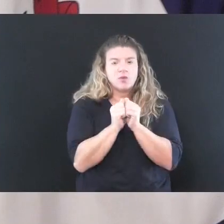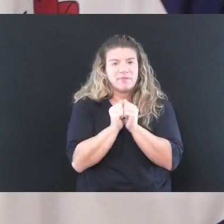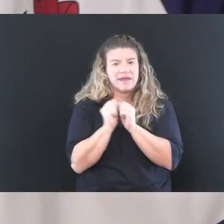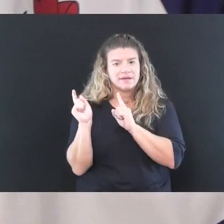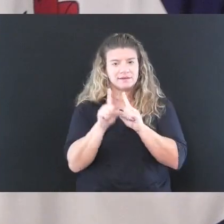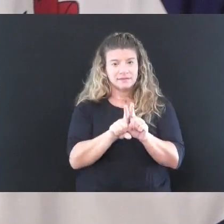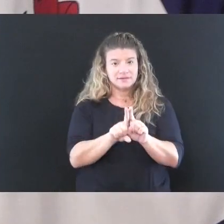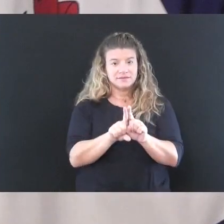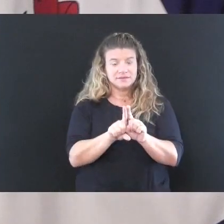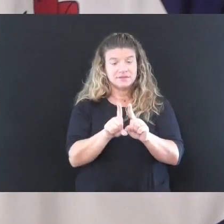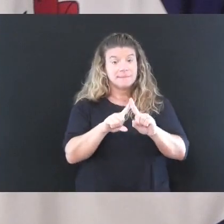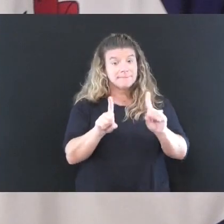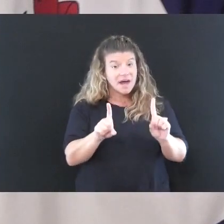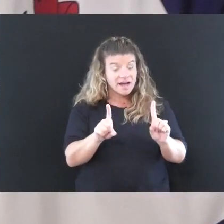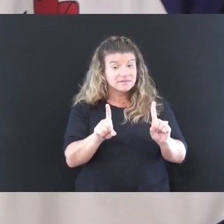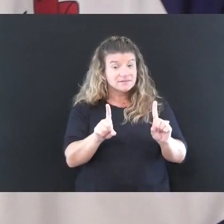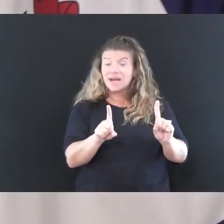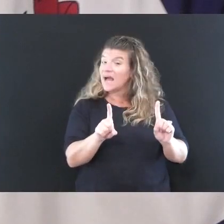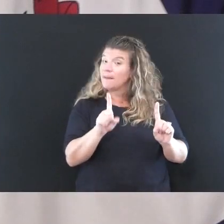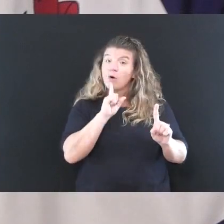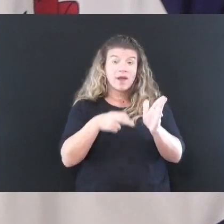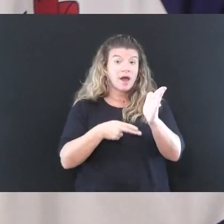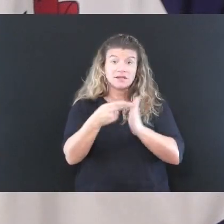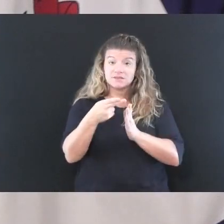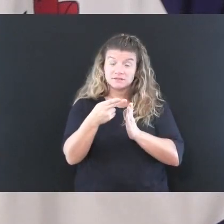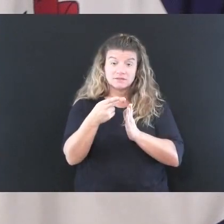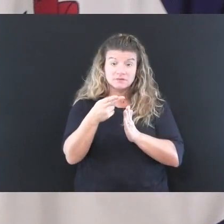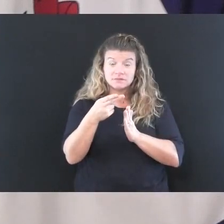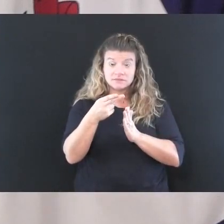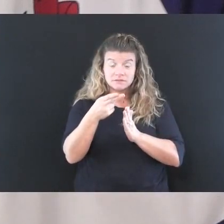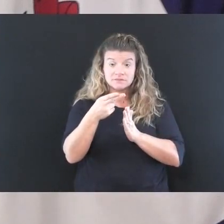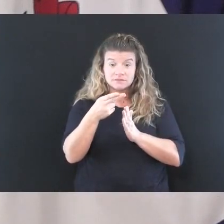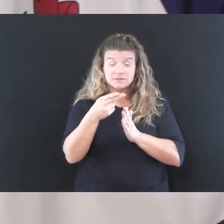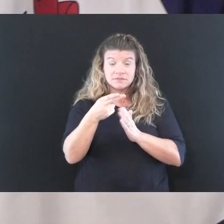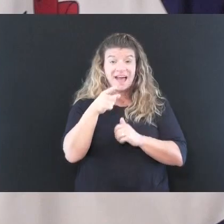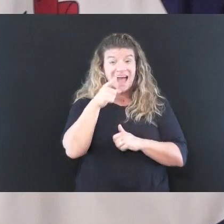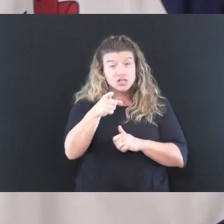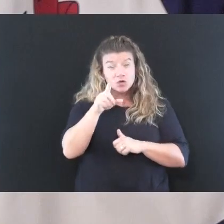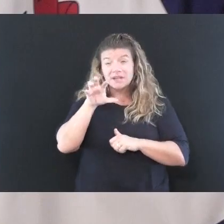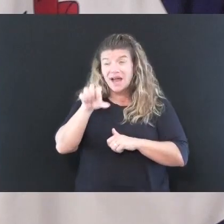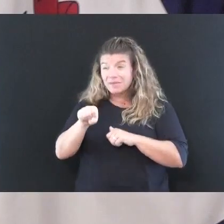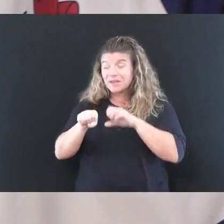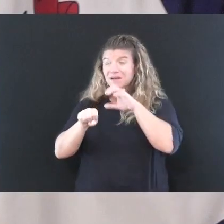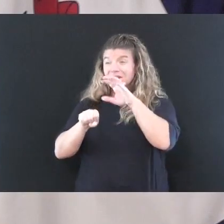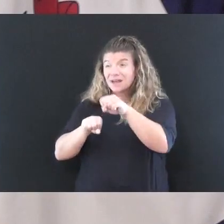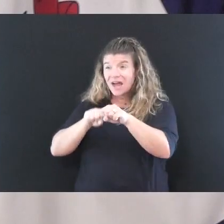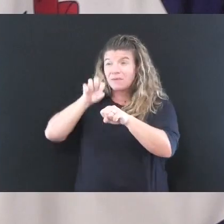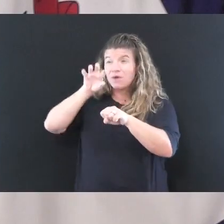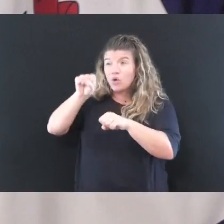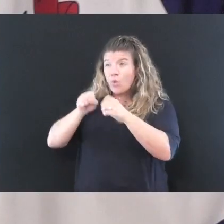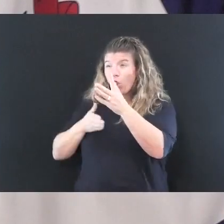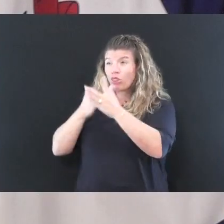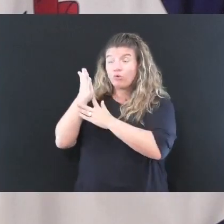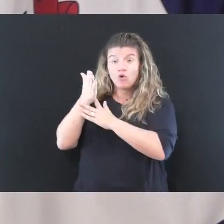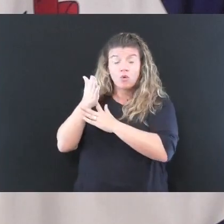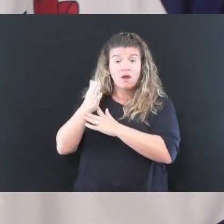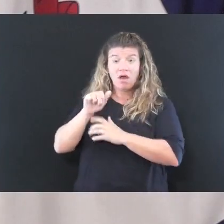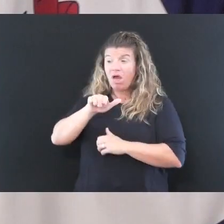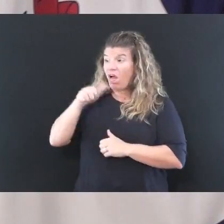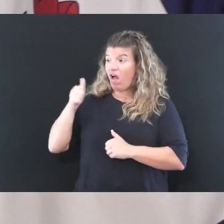But I'm going to tell you just this as straight up as I can tell you. As you make that trip up the mountain, others are watching